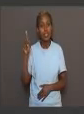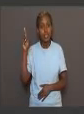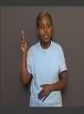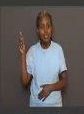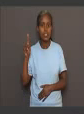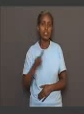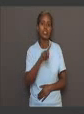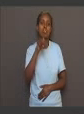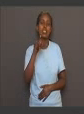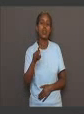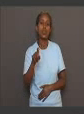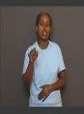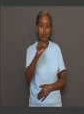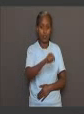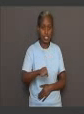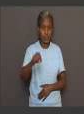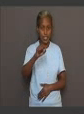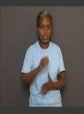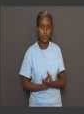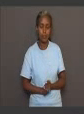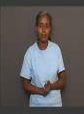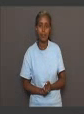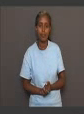Here is the equation of the sphere.